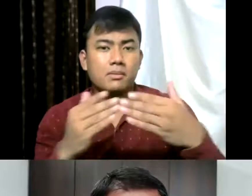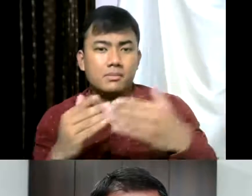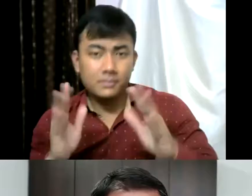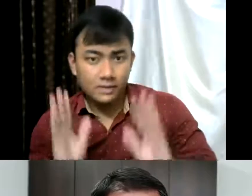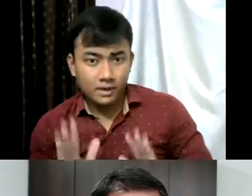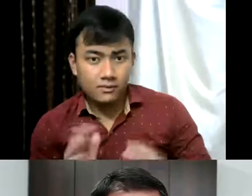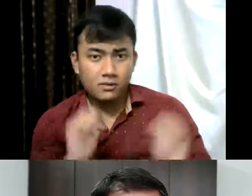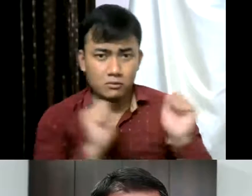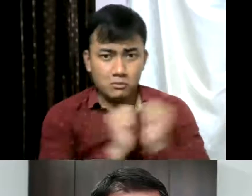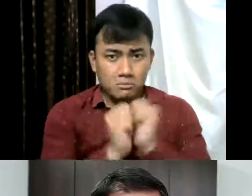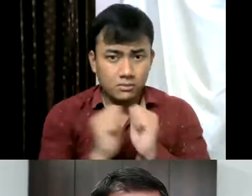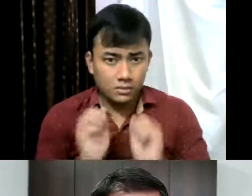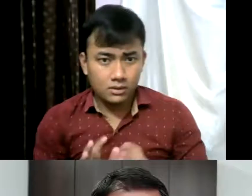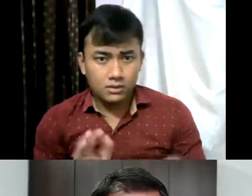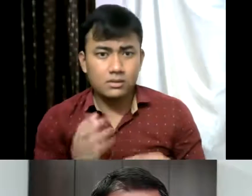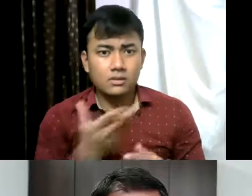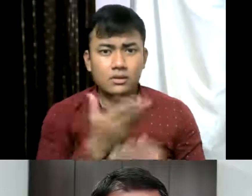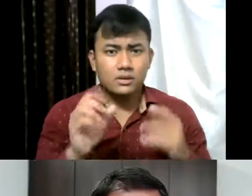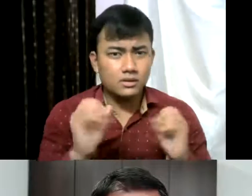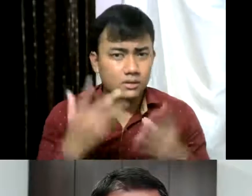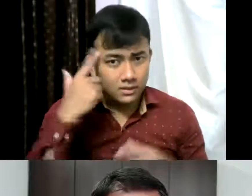travels, is like a lot of them started making